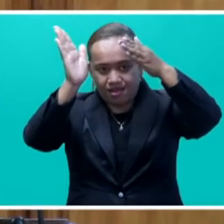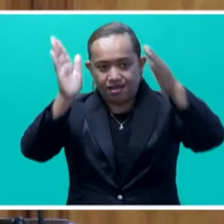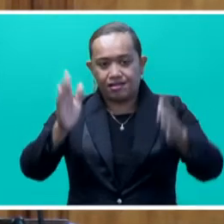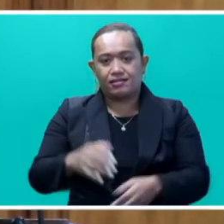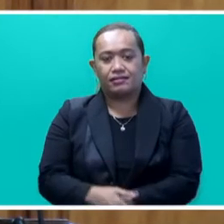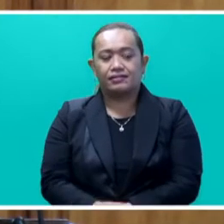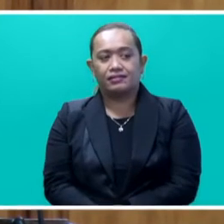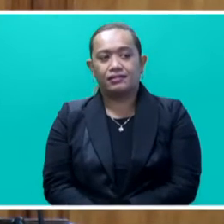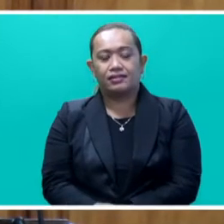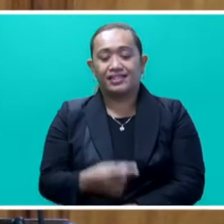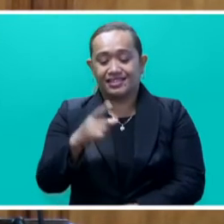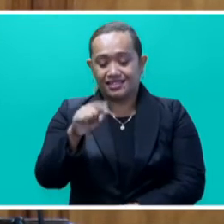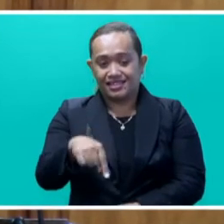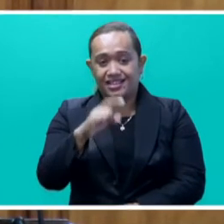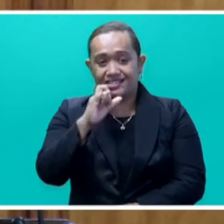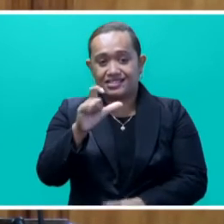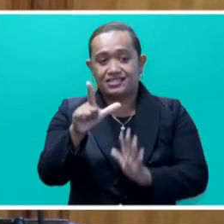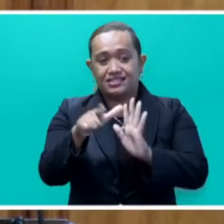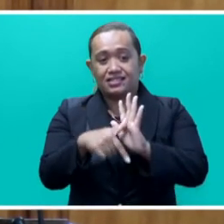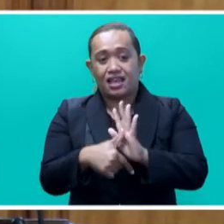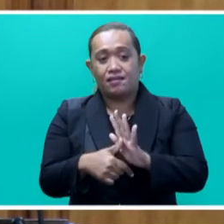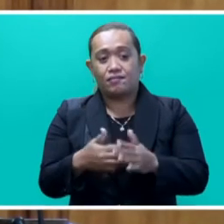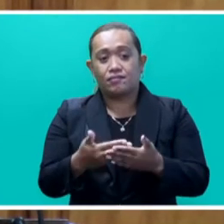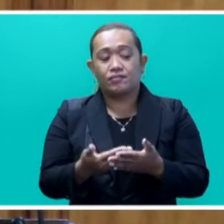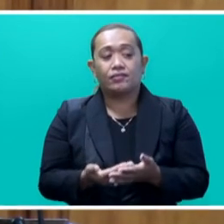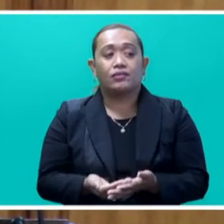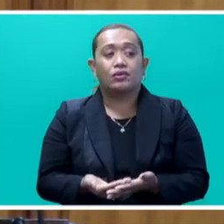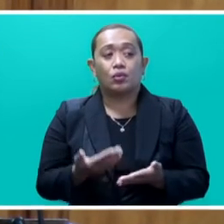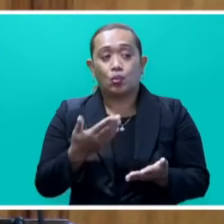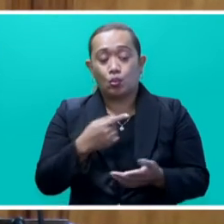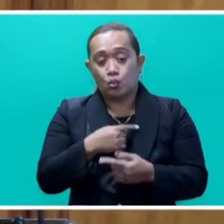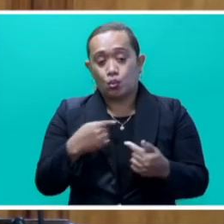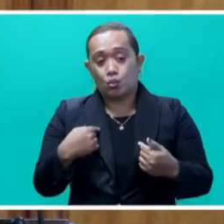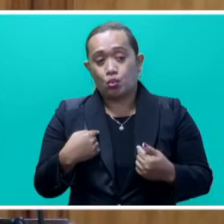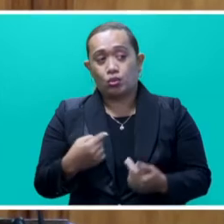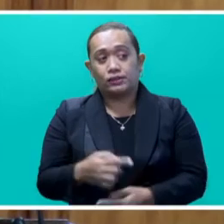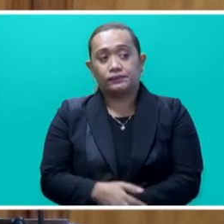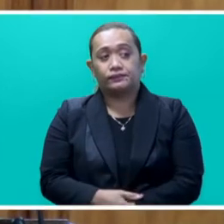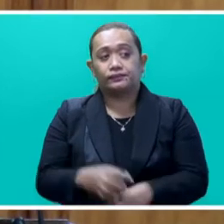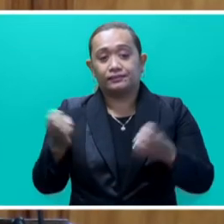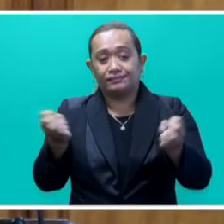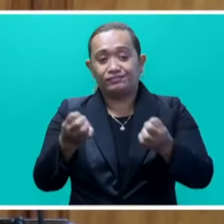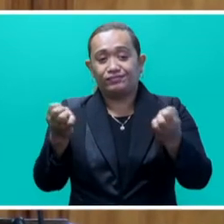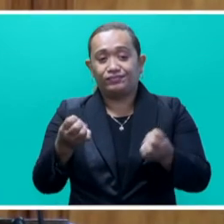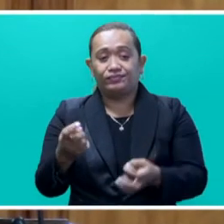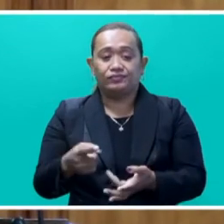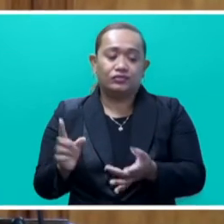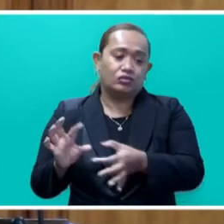This is the time we, in this Parliament, should all work together in